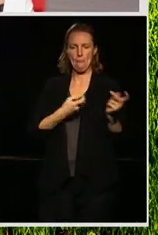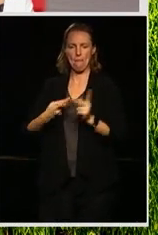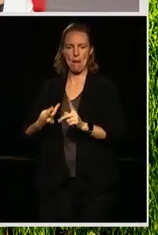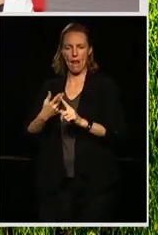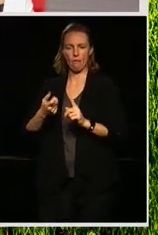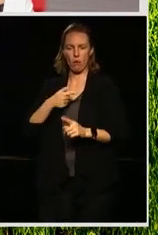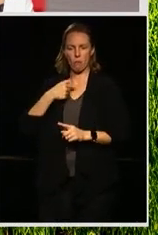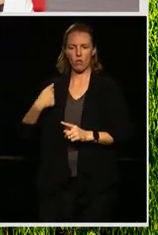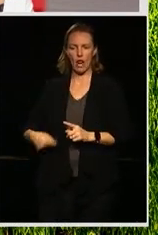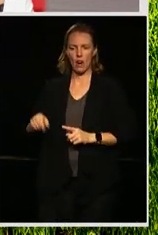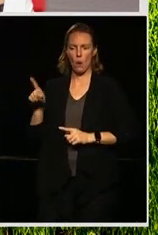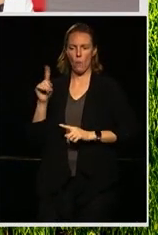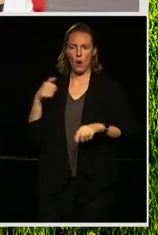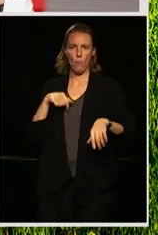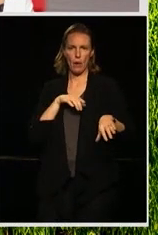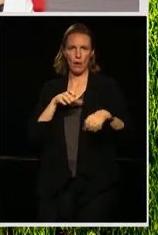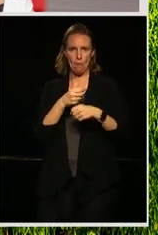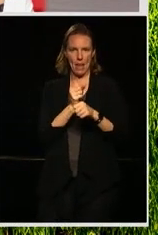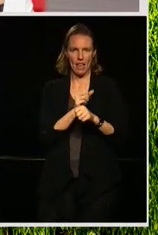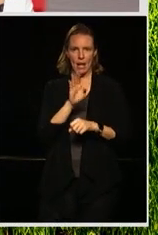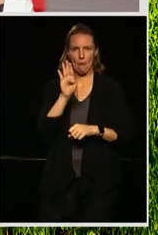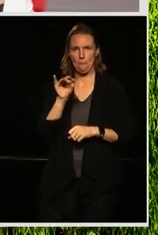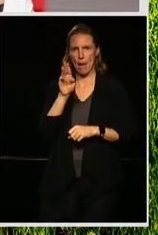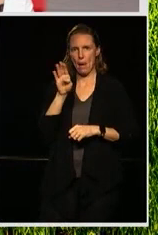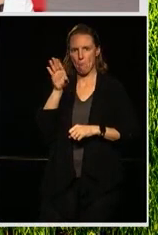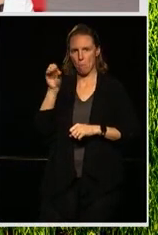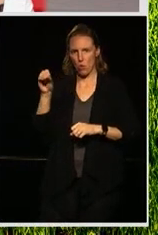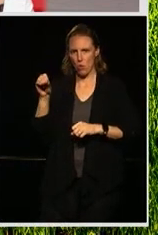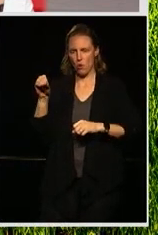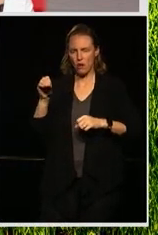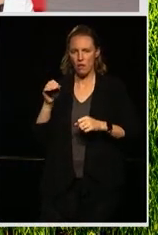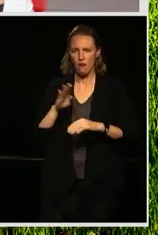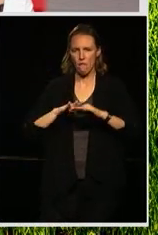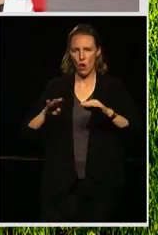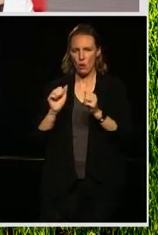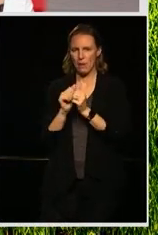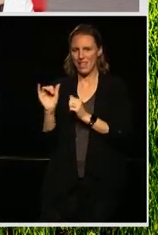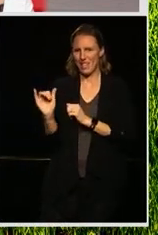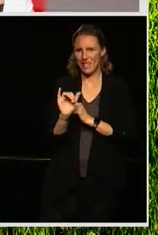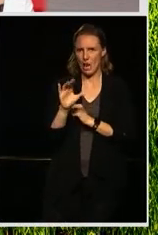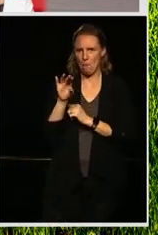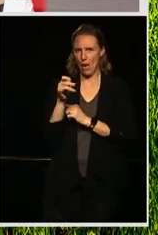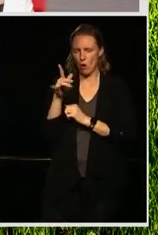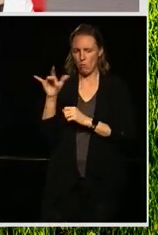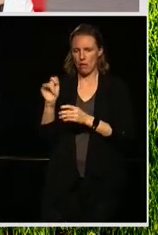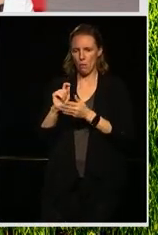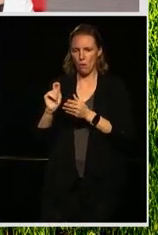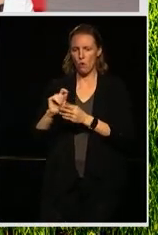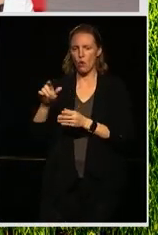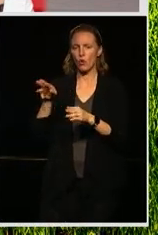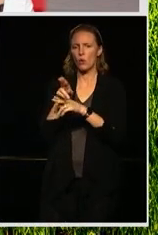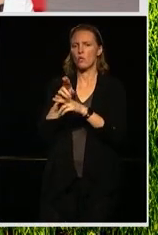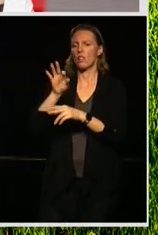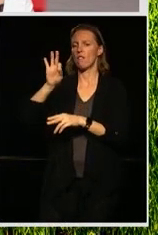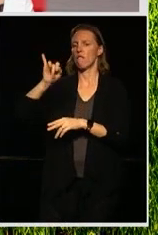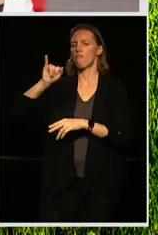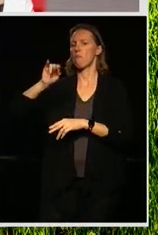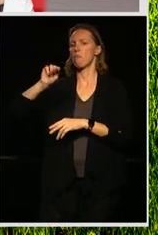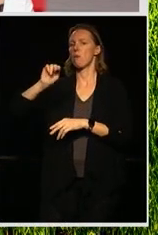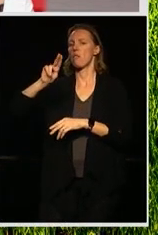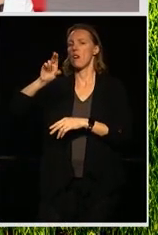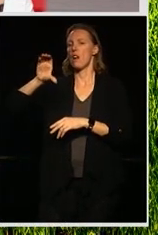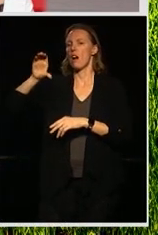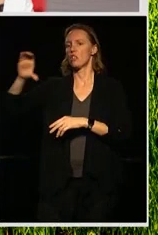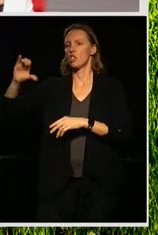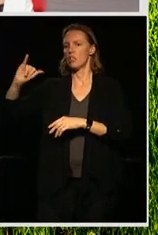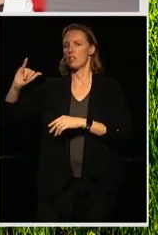China where we were doing bamboo flooring with the same algorithm that we wrote using the Fibonacci sequence. Now we live